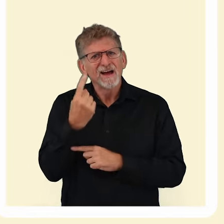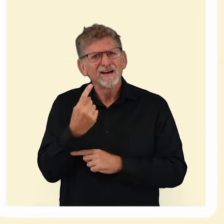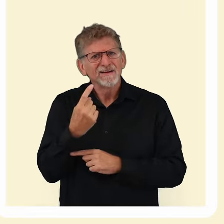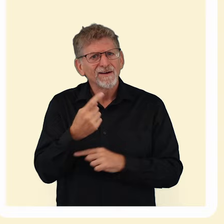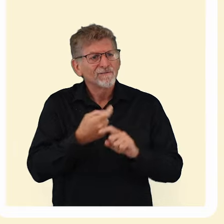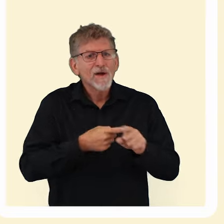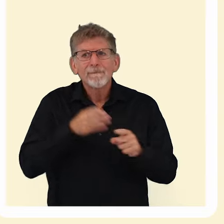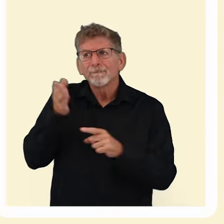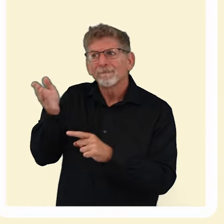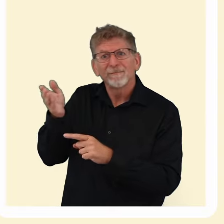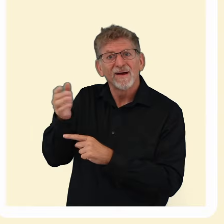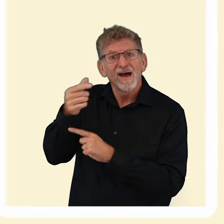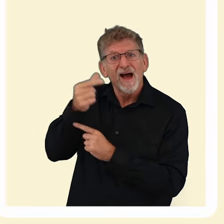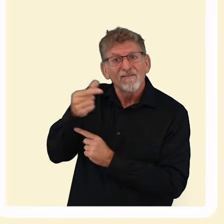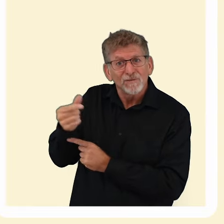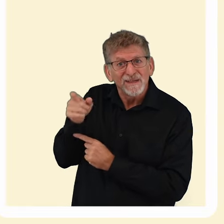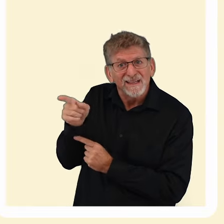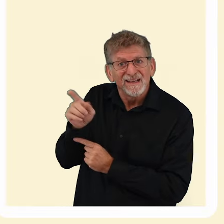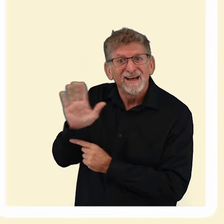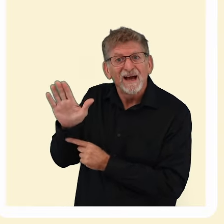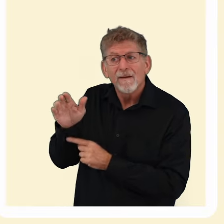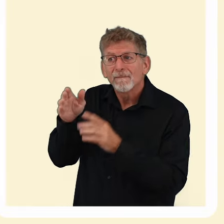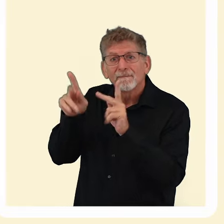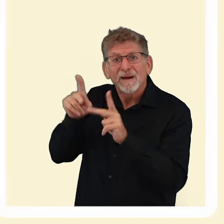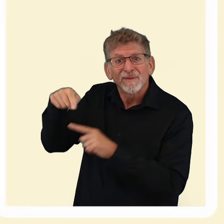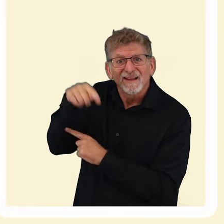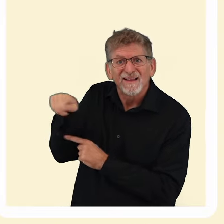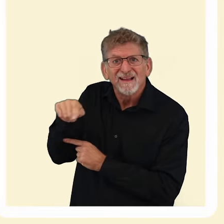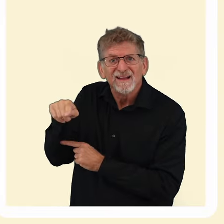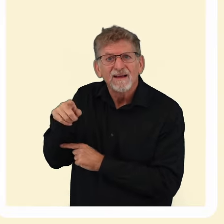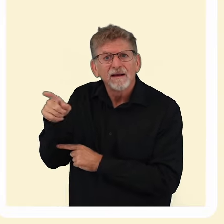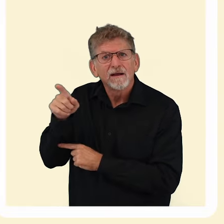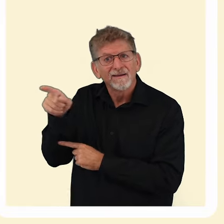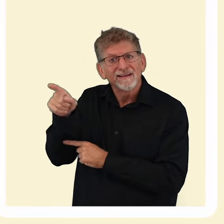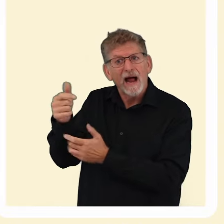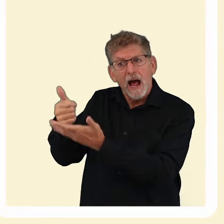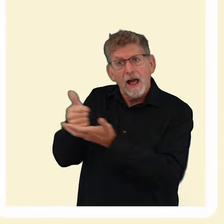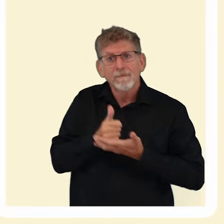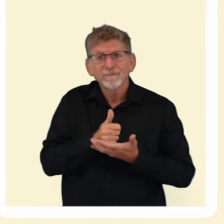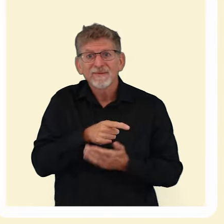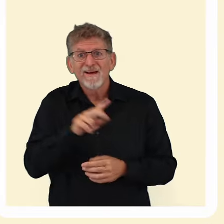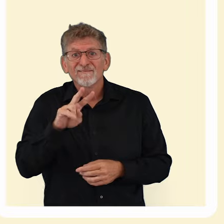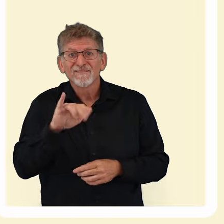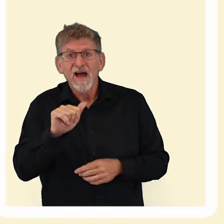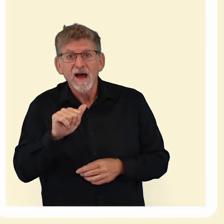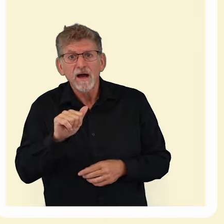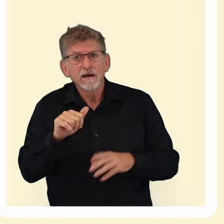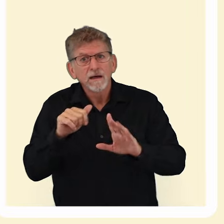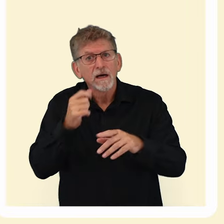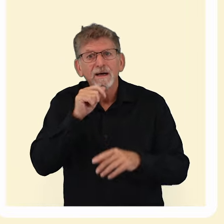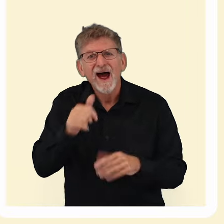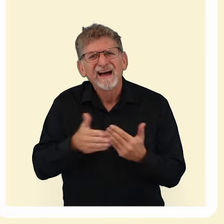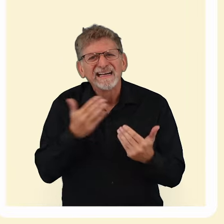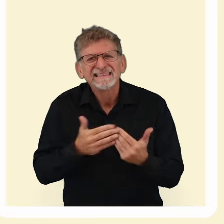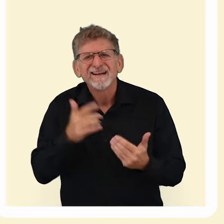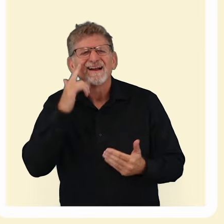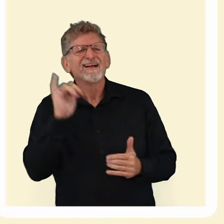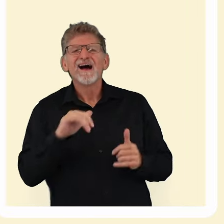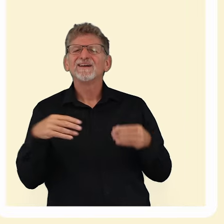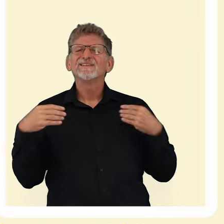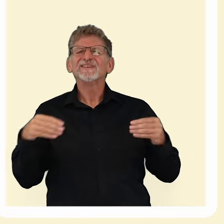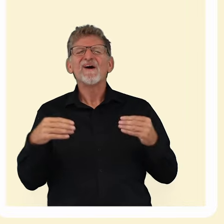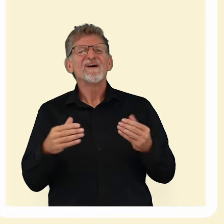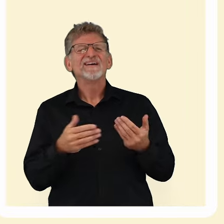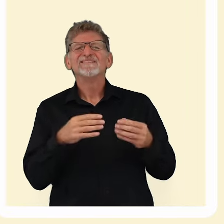an understanding from the members of government that were helping that VIA is not a convenience store. It's